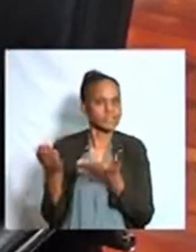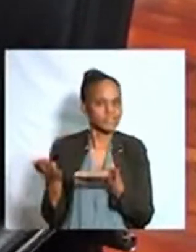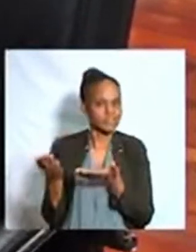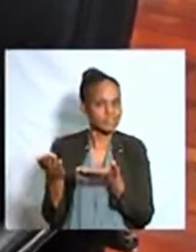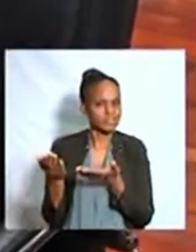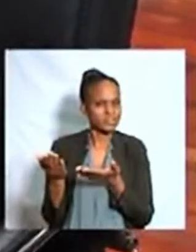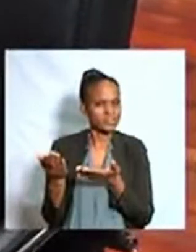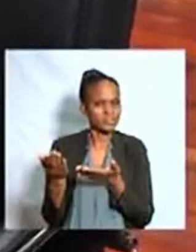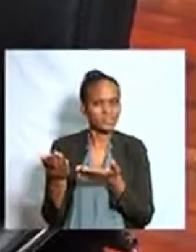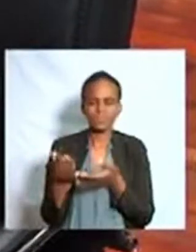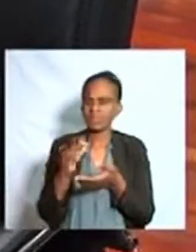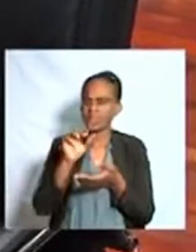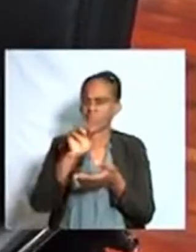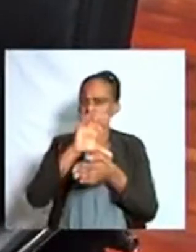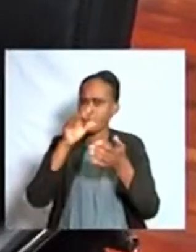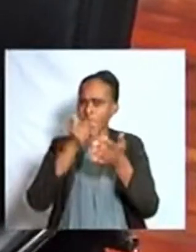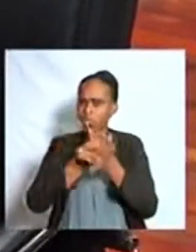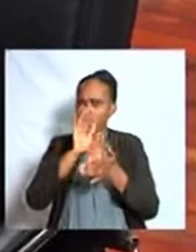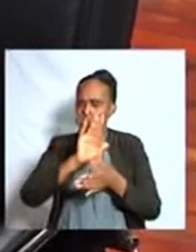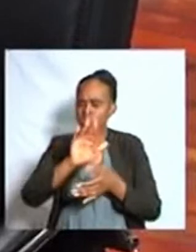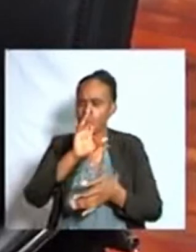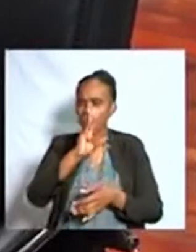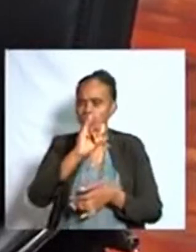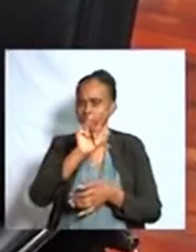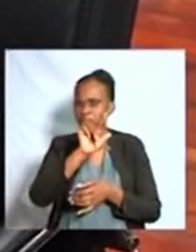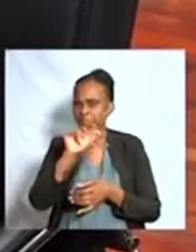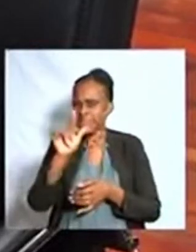the wage bill was coming to,